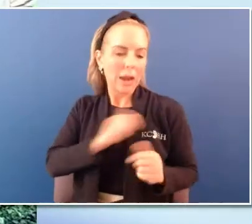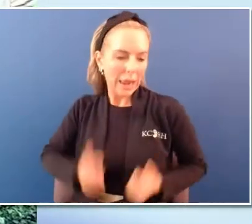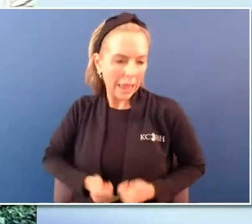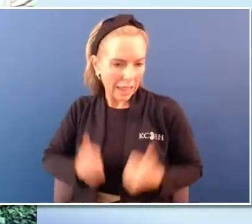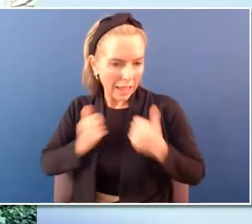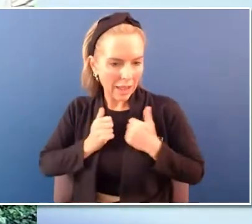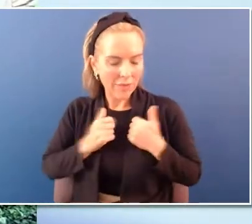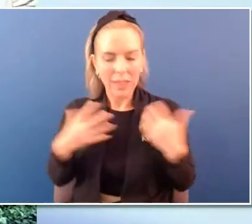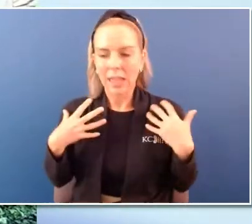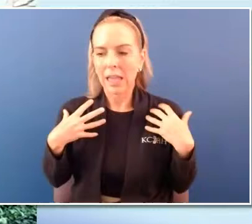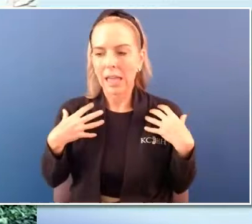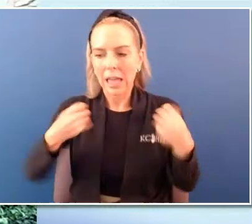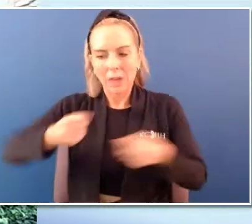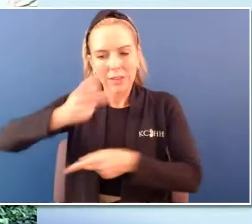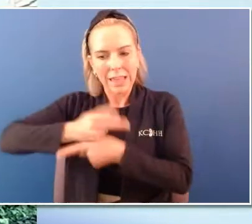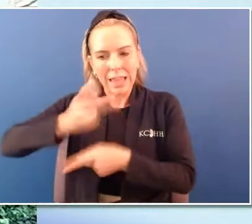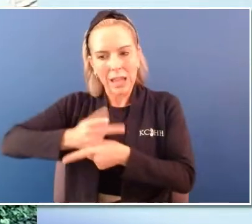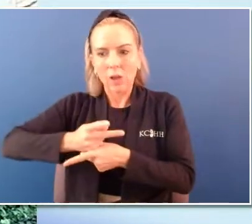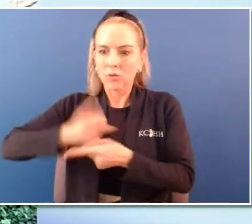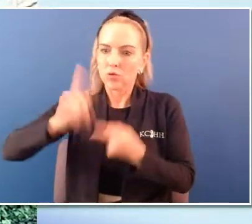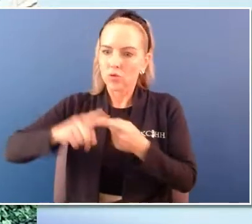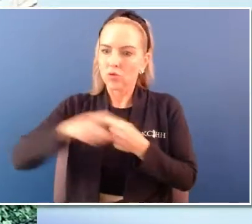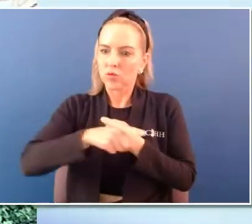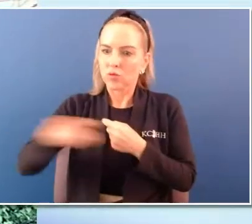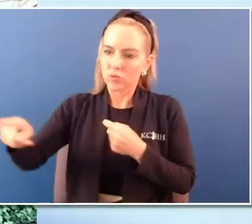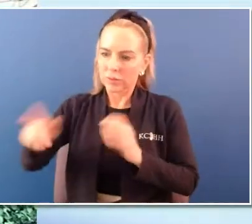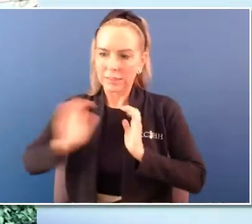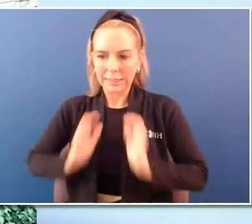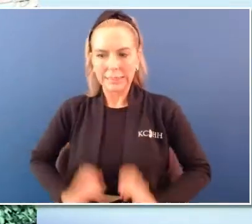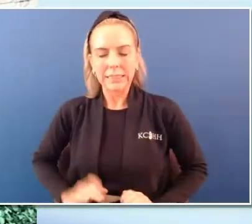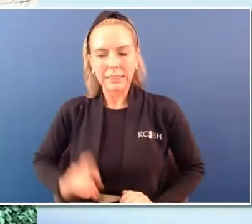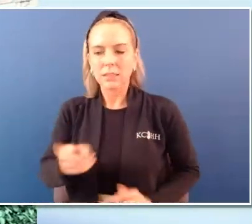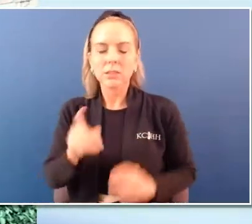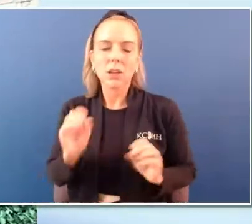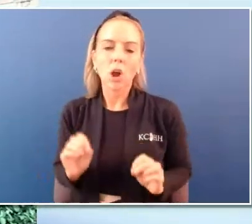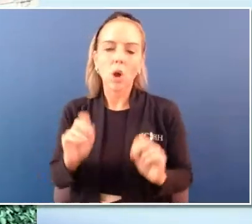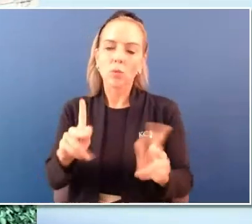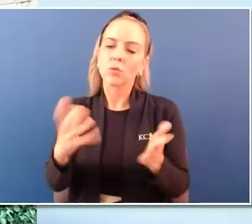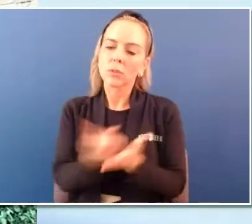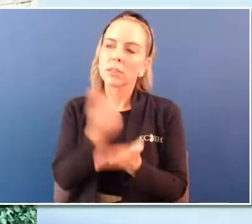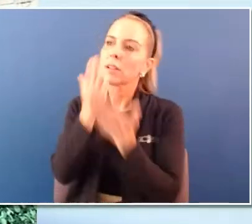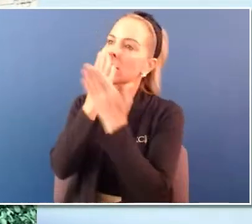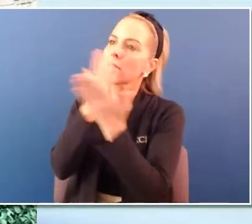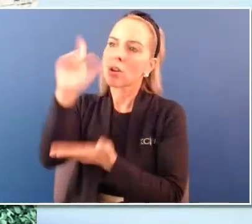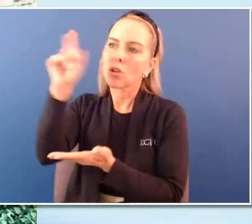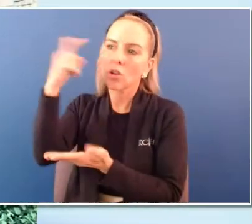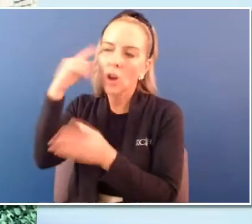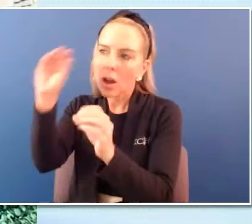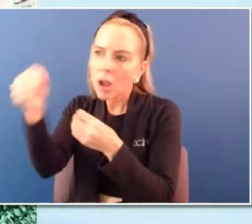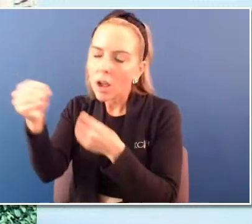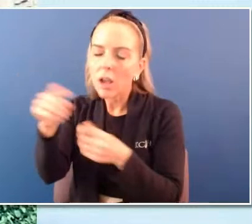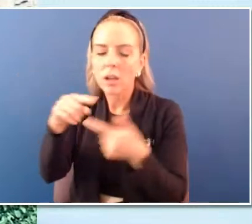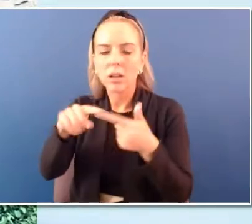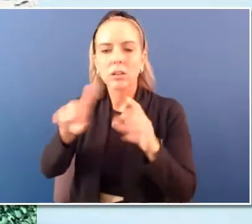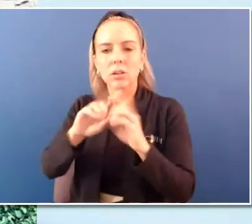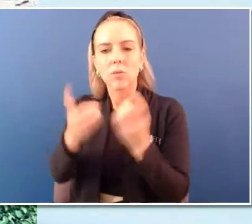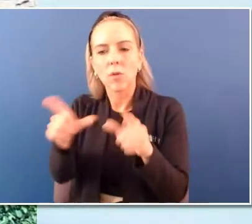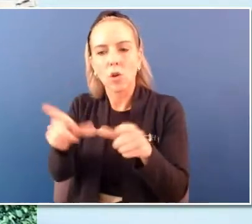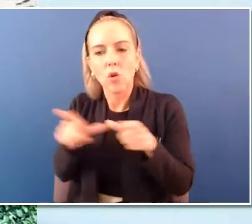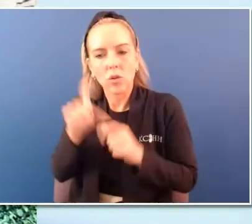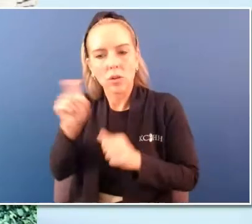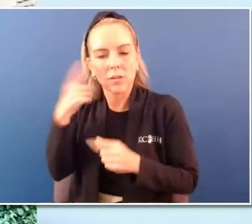of our citizens, I want to take this opportunity to thank the Governor's Office, Department of Local Government for this award